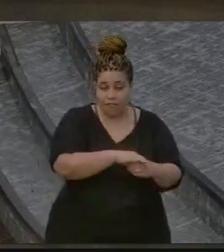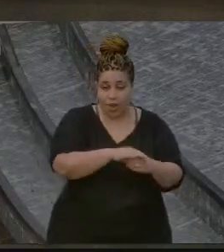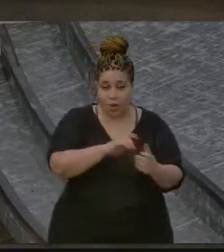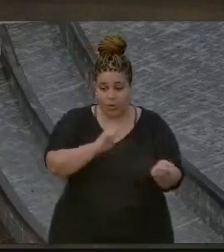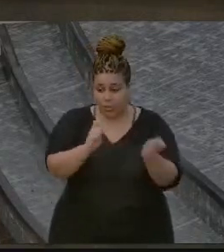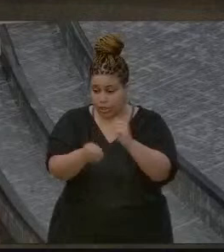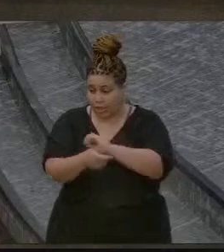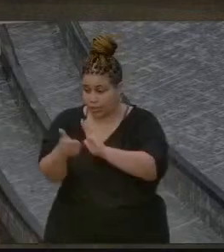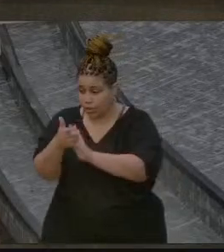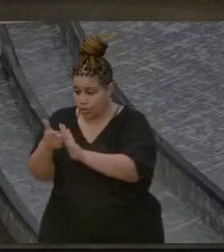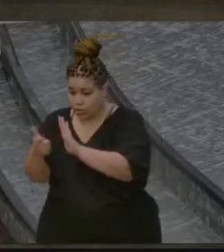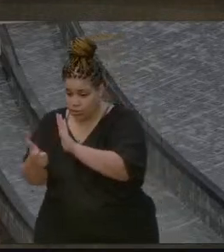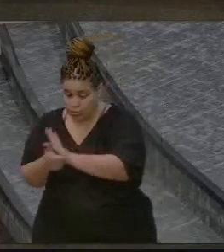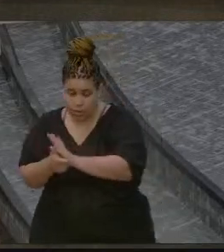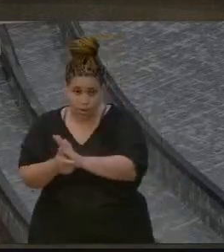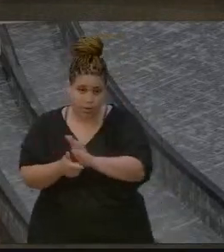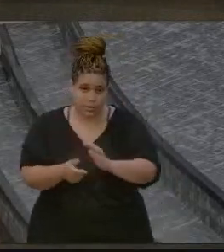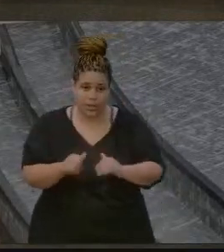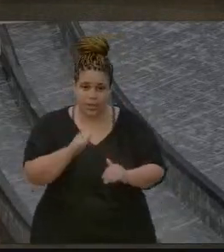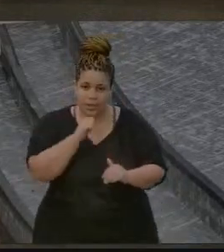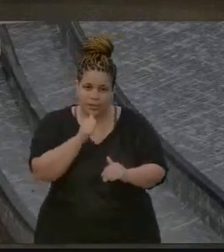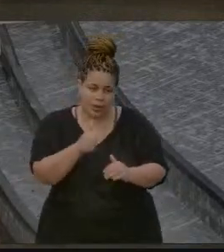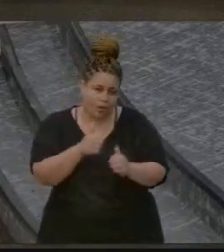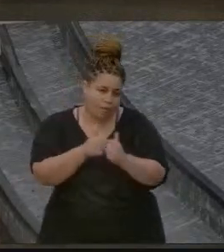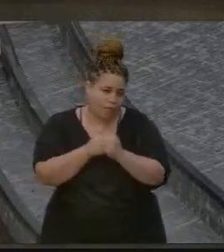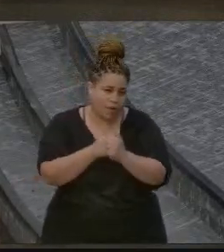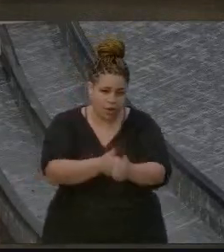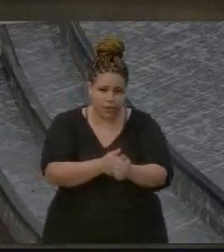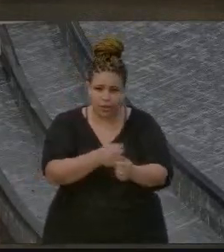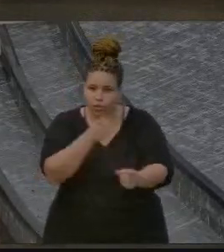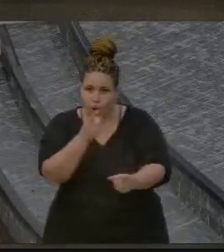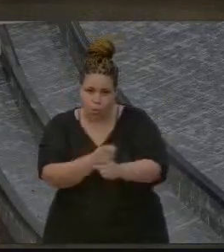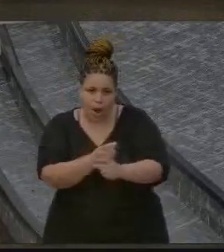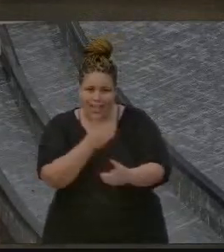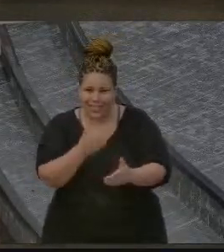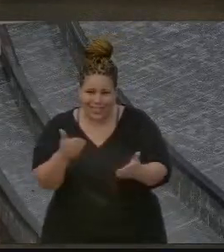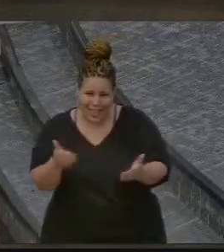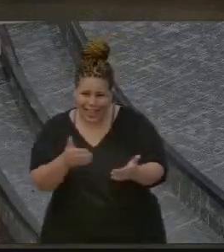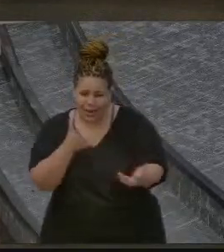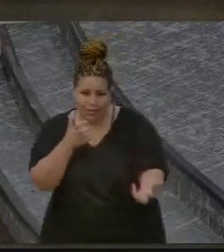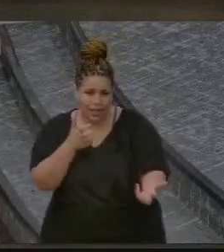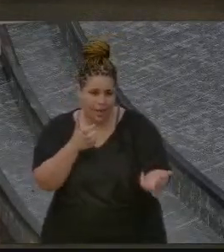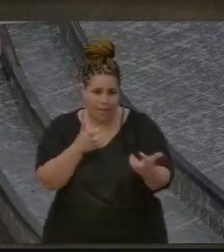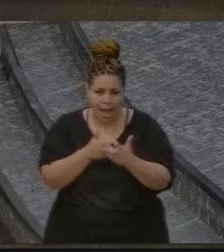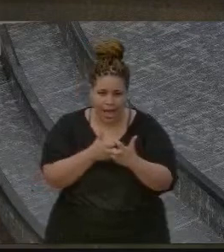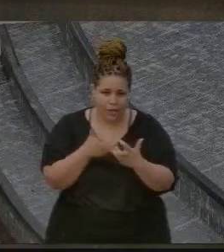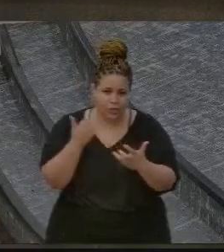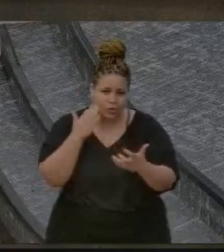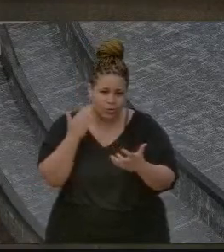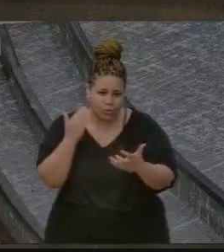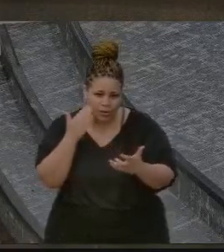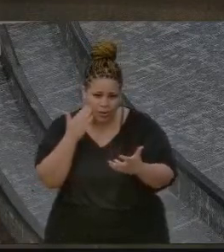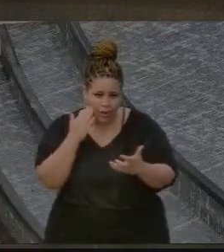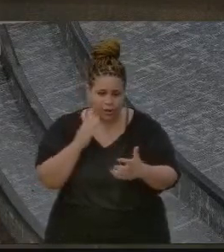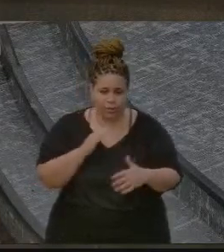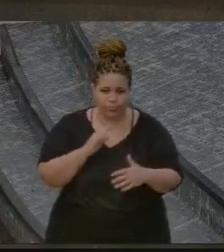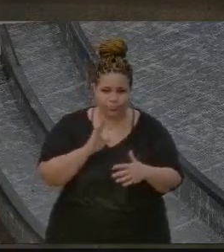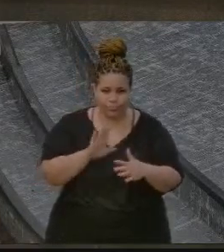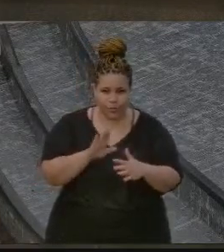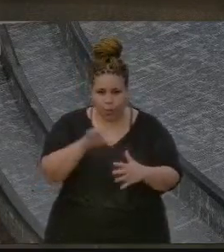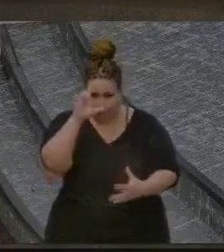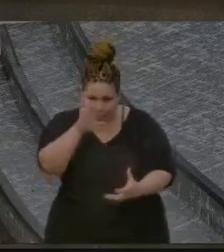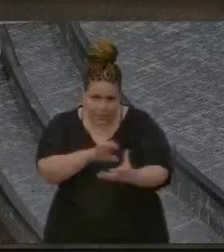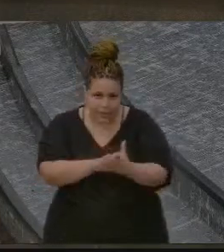that are not always moral, right, or conducive for the environment that we're trying to set.